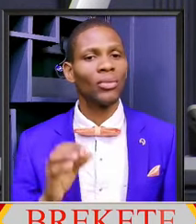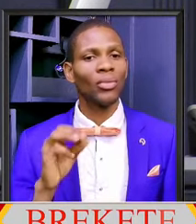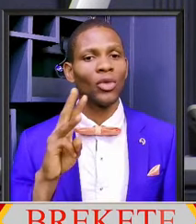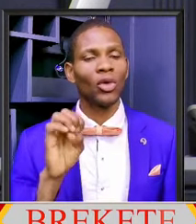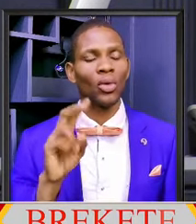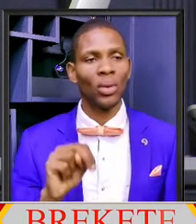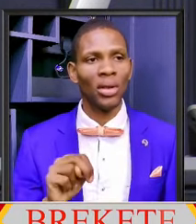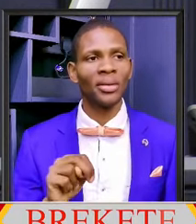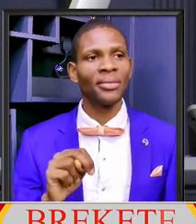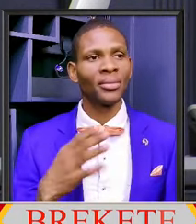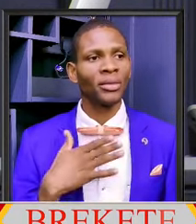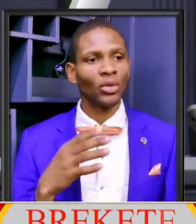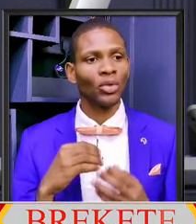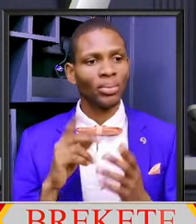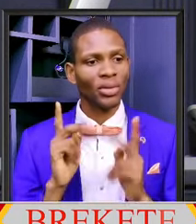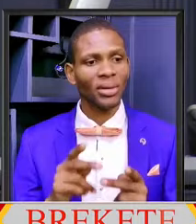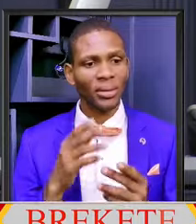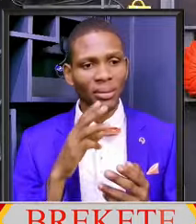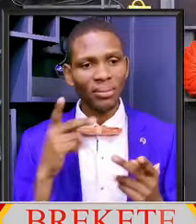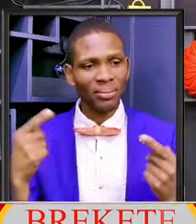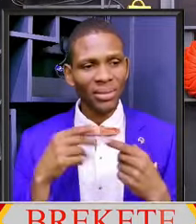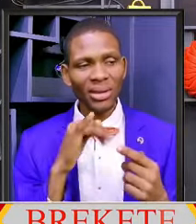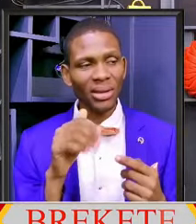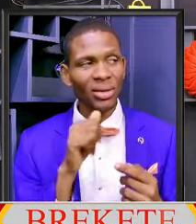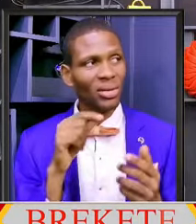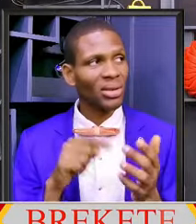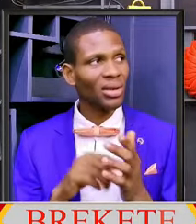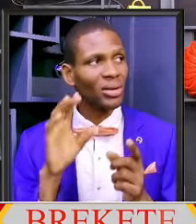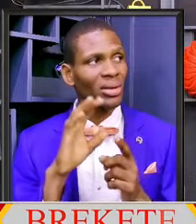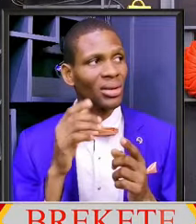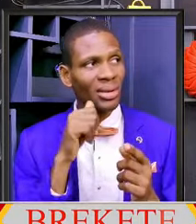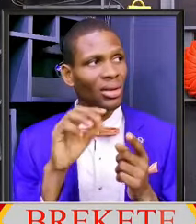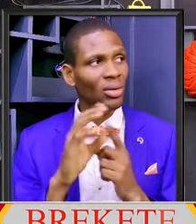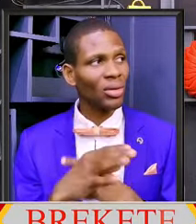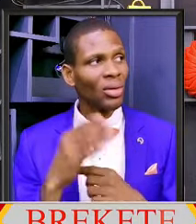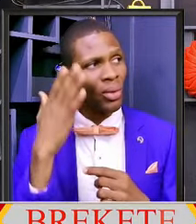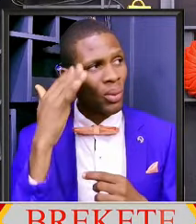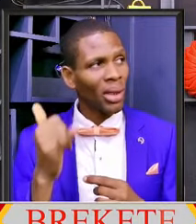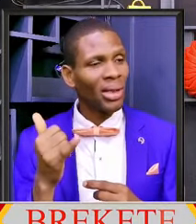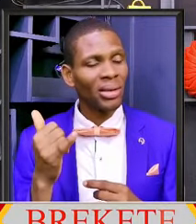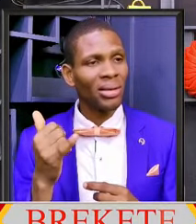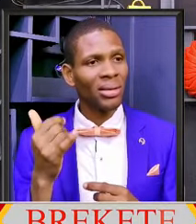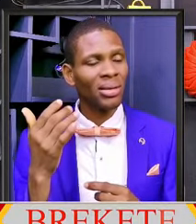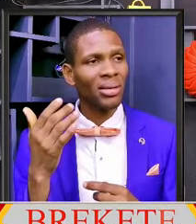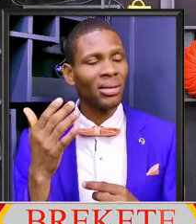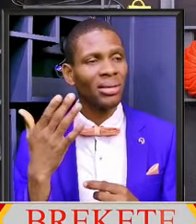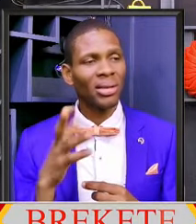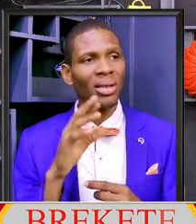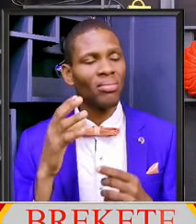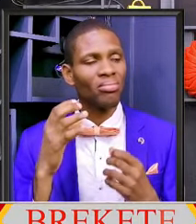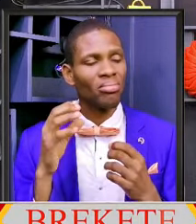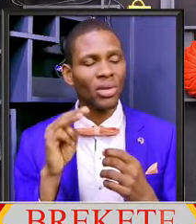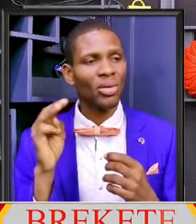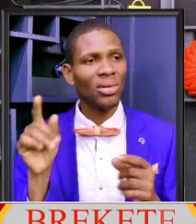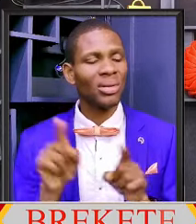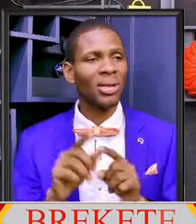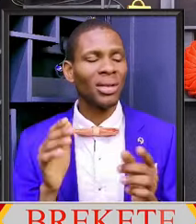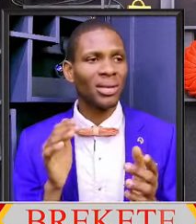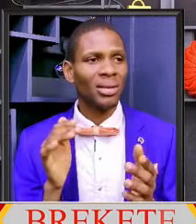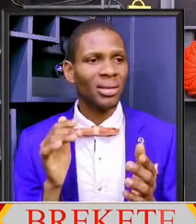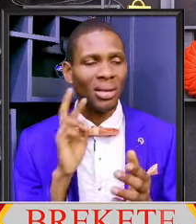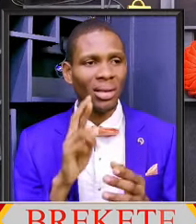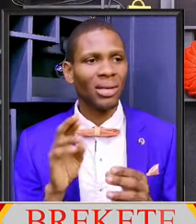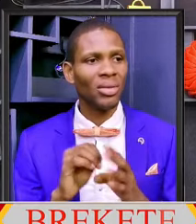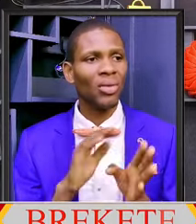Owens Leo, he said, my own personal pain is not this girl's condition, but why there are millions of others like her